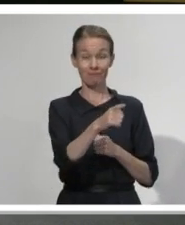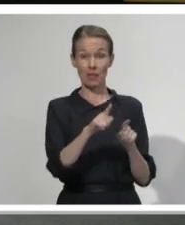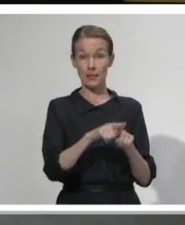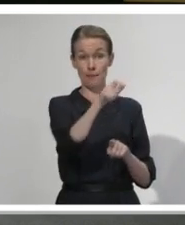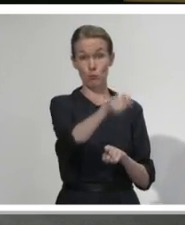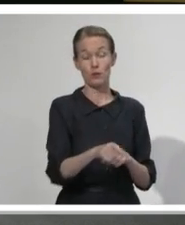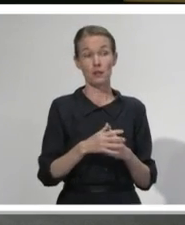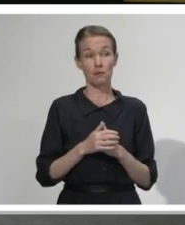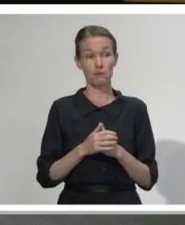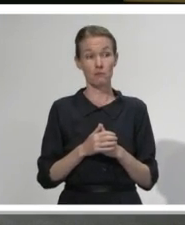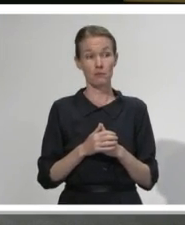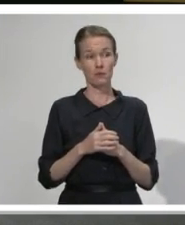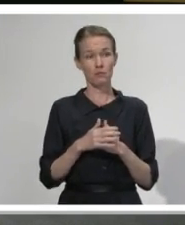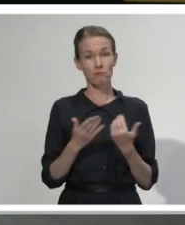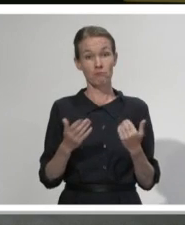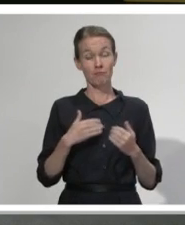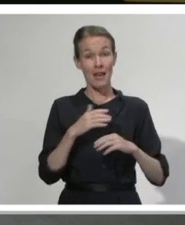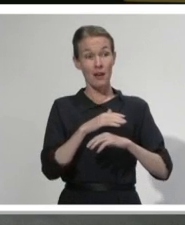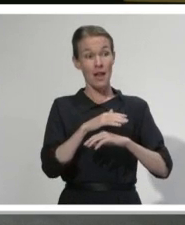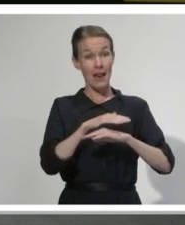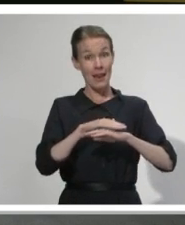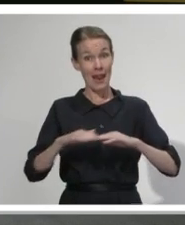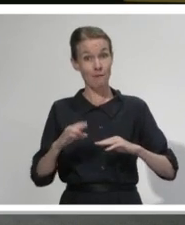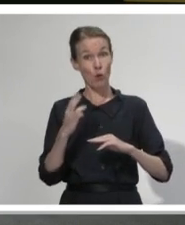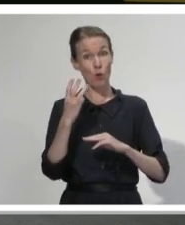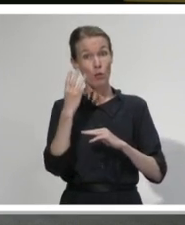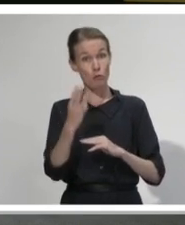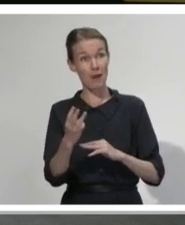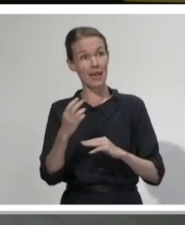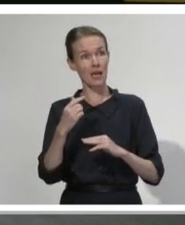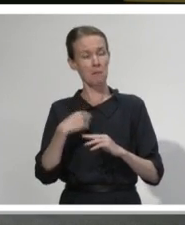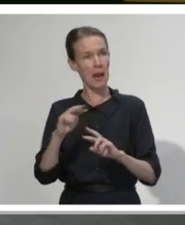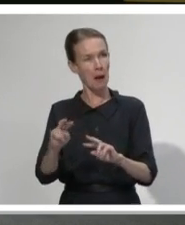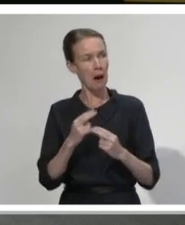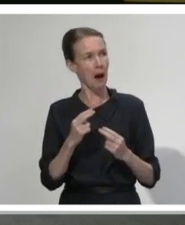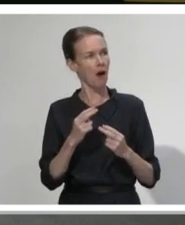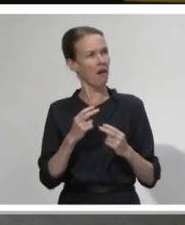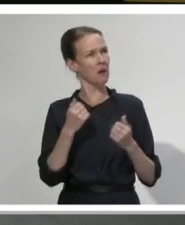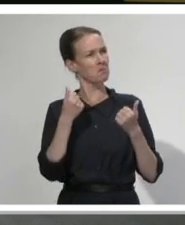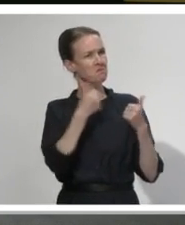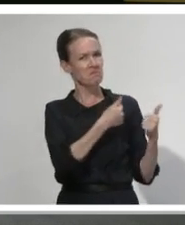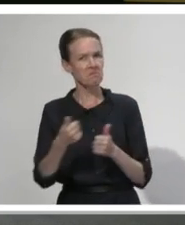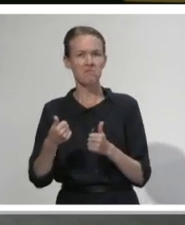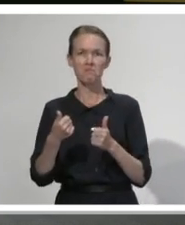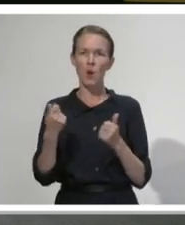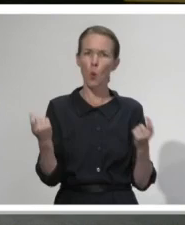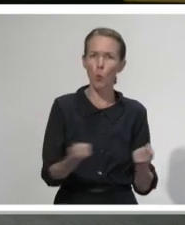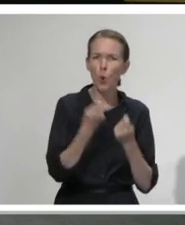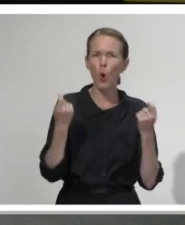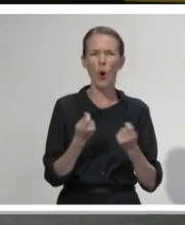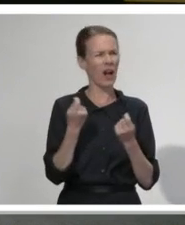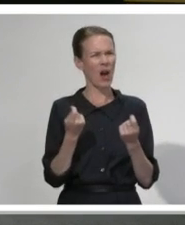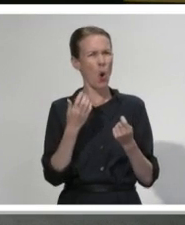level 3 is working? If we have, are we looking, because there's a 2-week transmission period, obviously, so when will you be